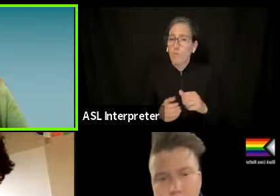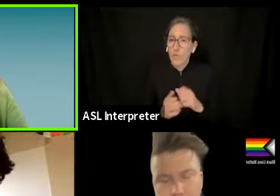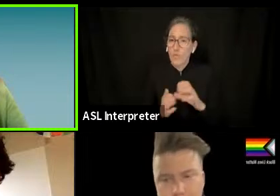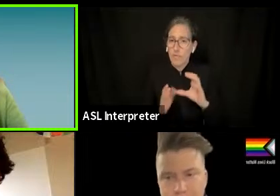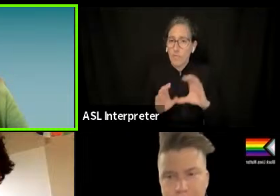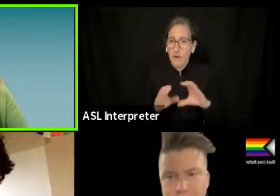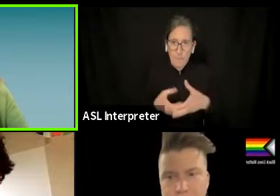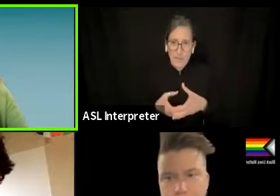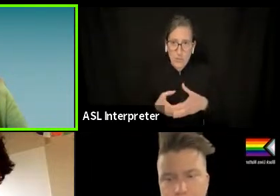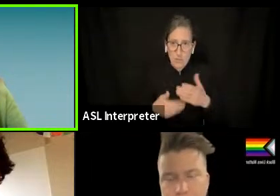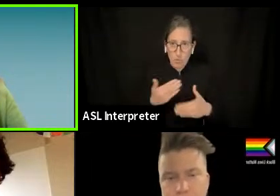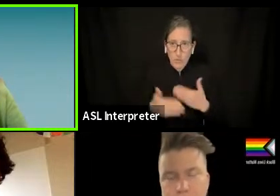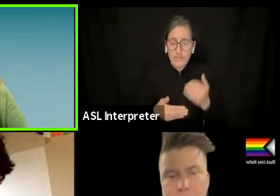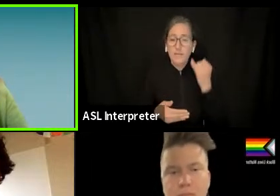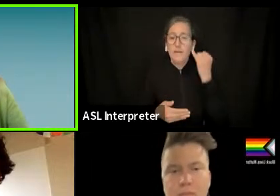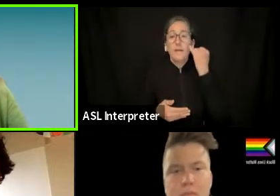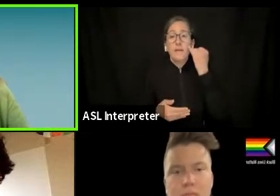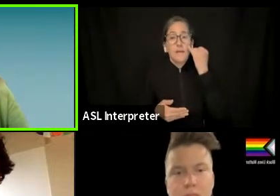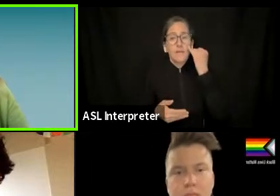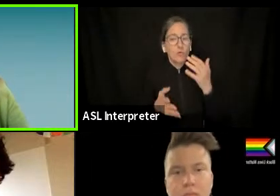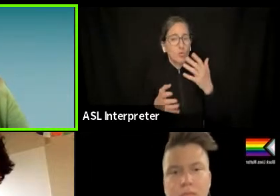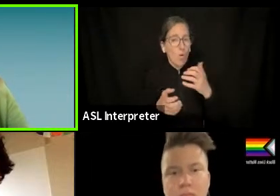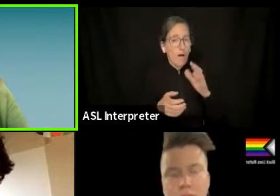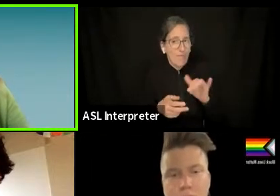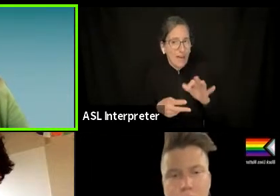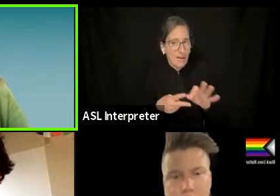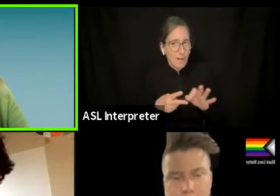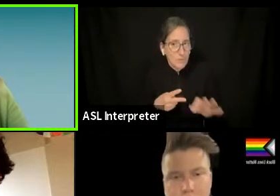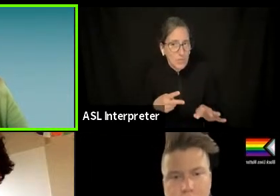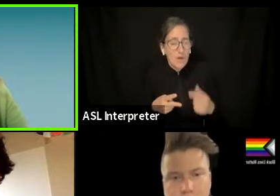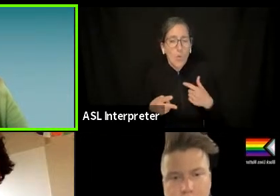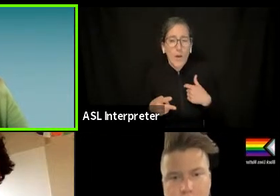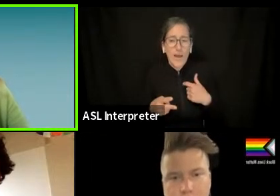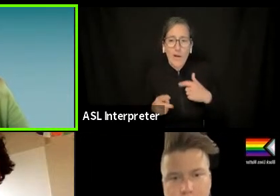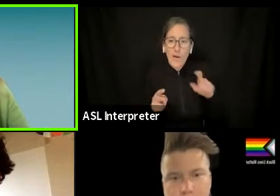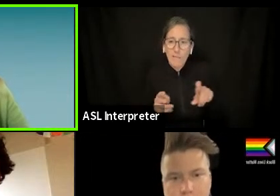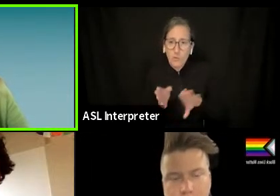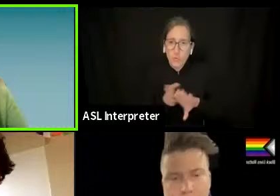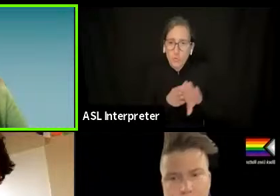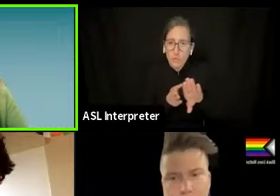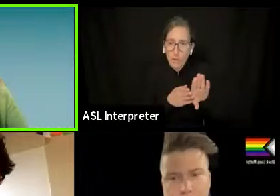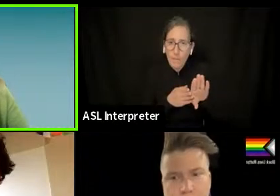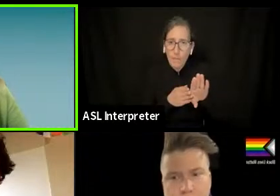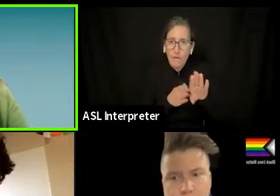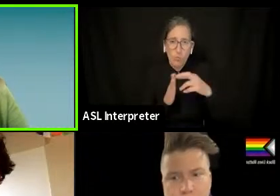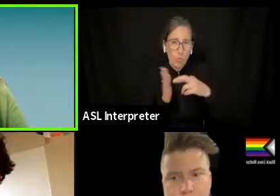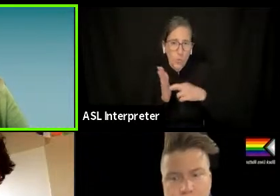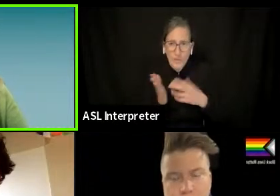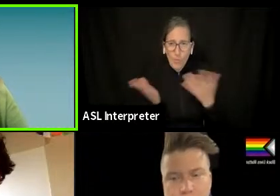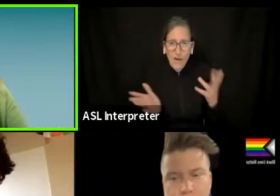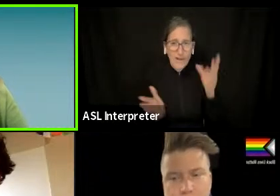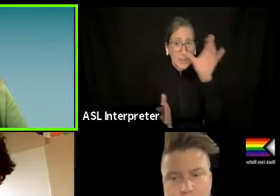we'd need to develop some rules of what would it look like? How would it work? Like, if